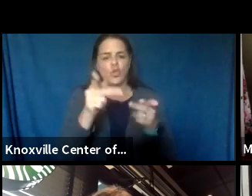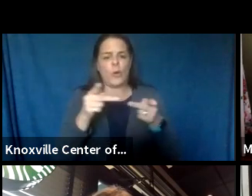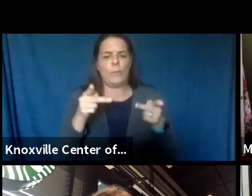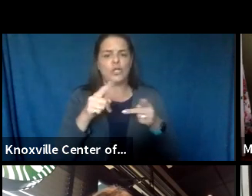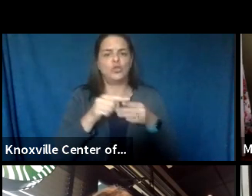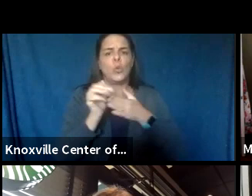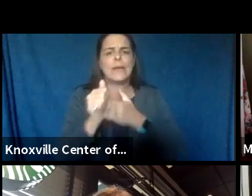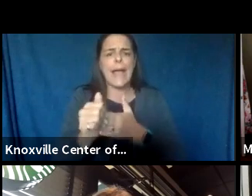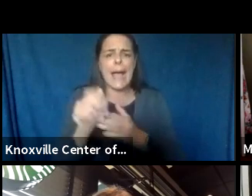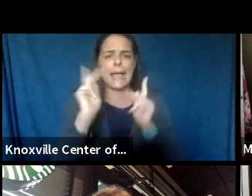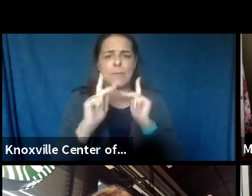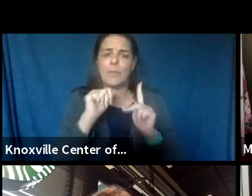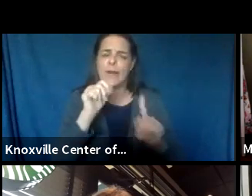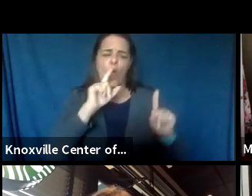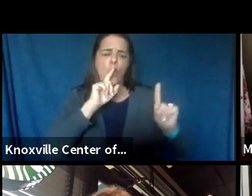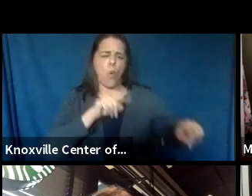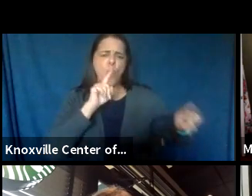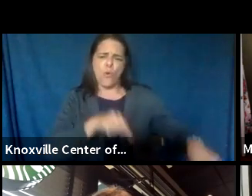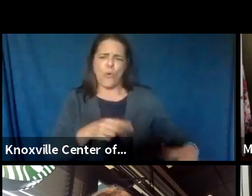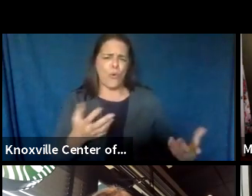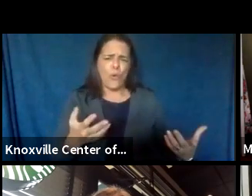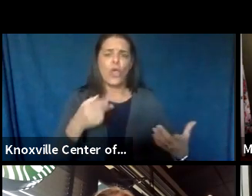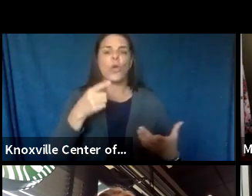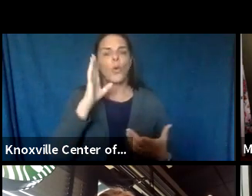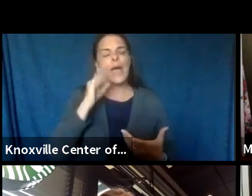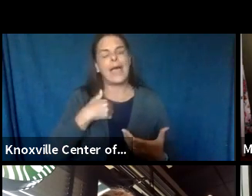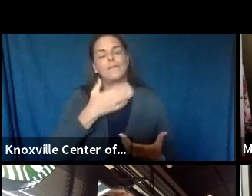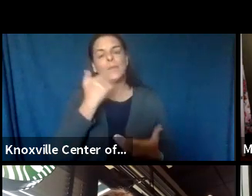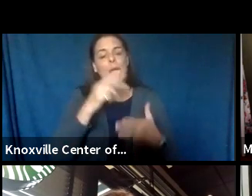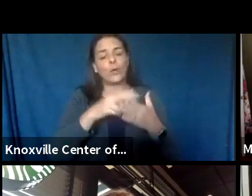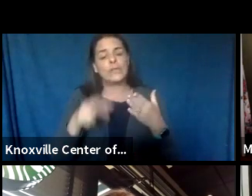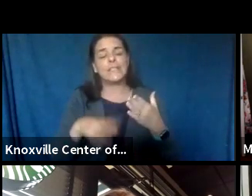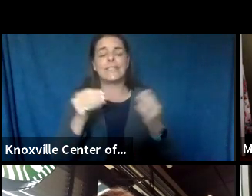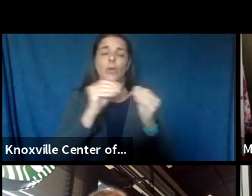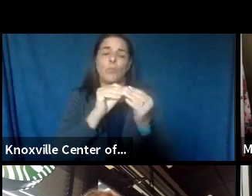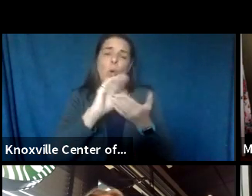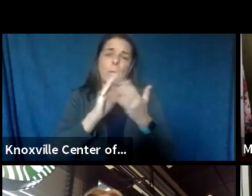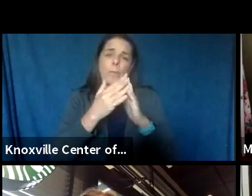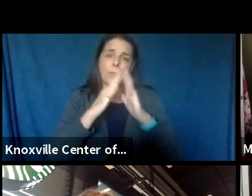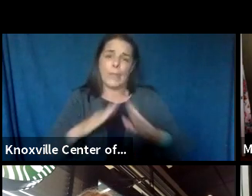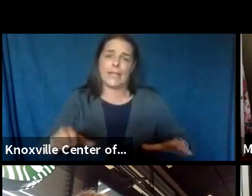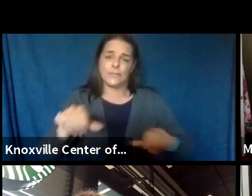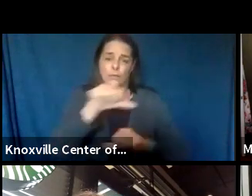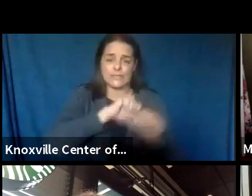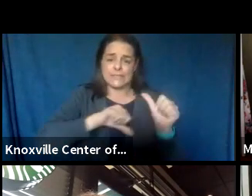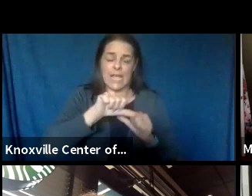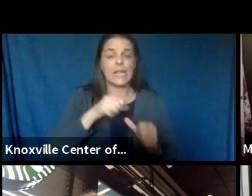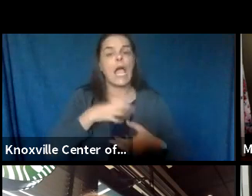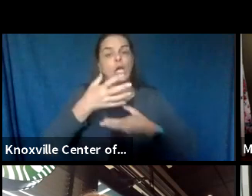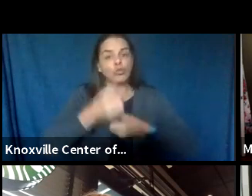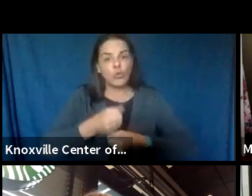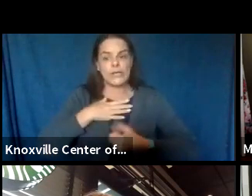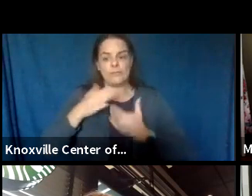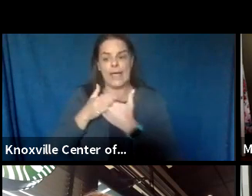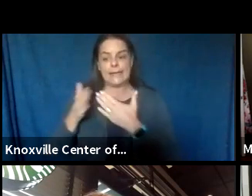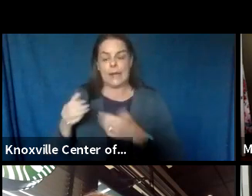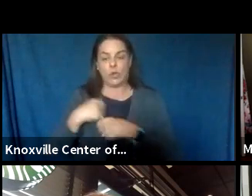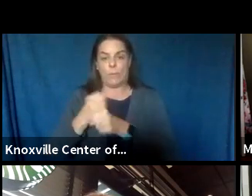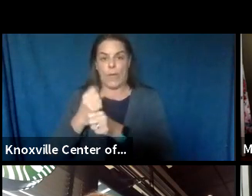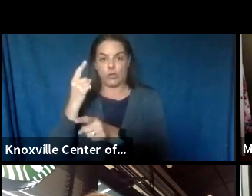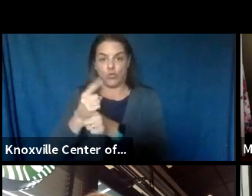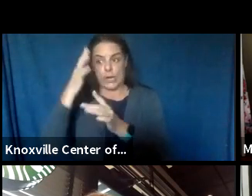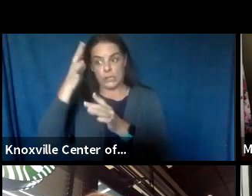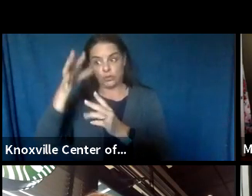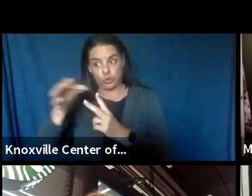them. We will have far better results and a more peaceful society that way. I trust my neighbors to make the right choices. I hope that you will as